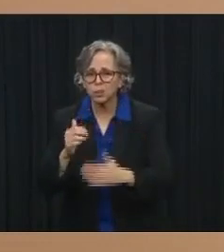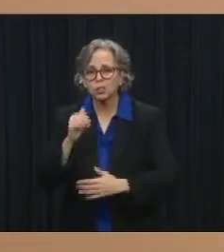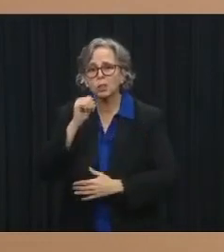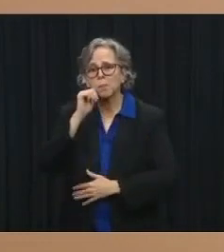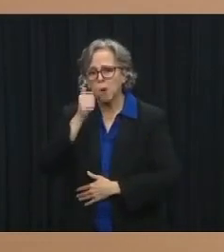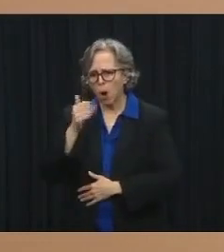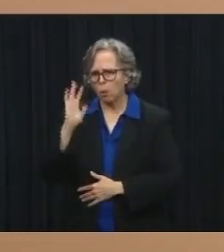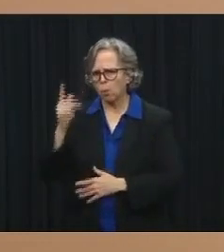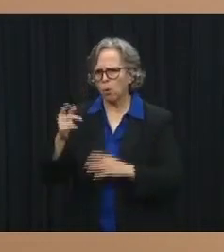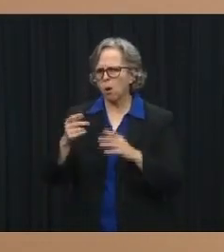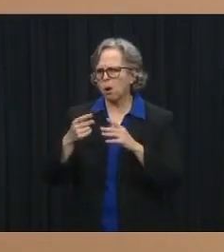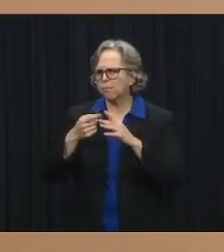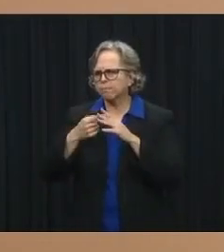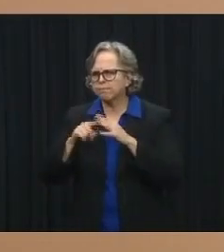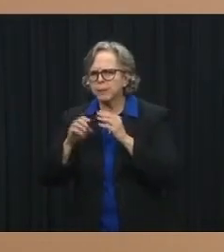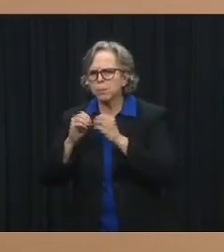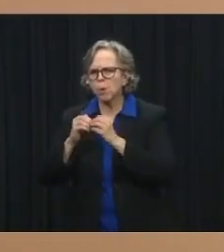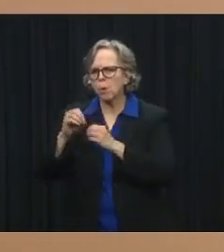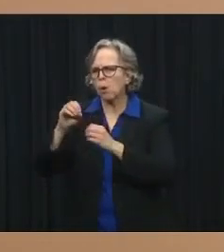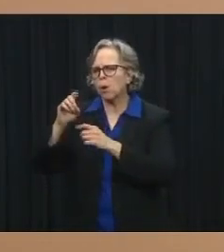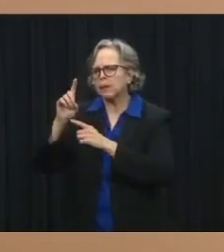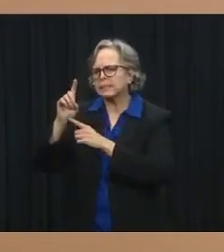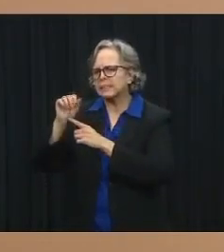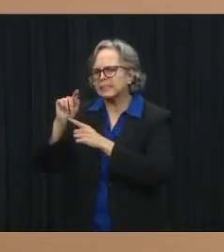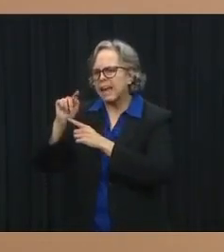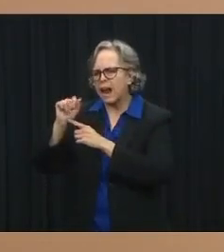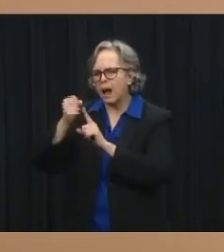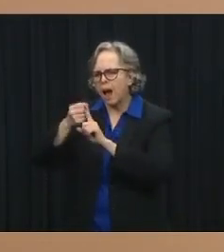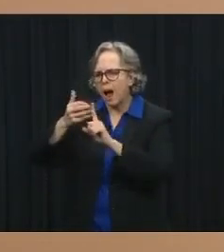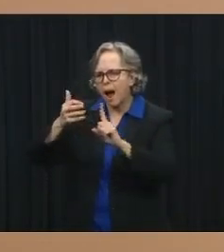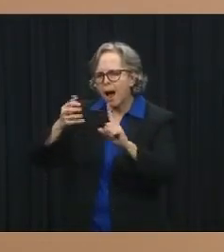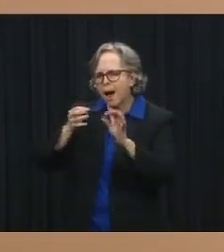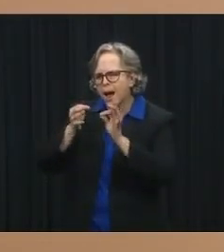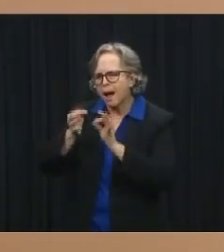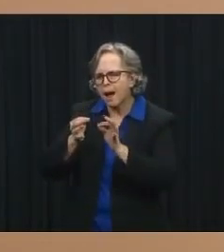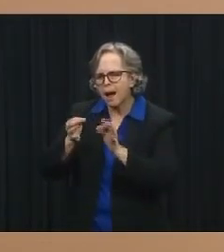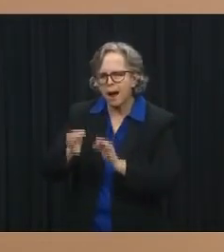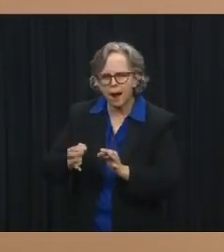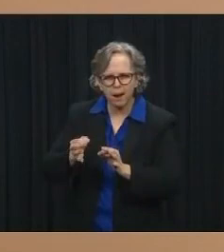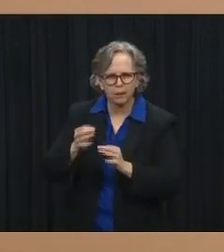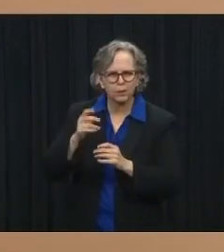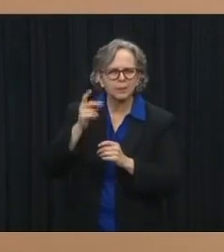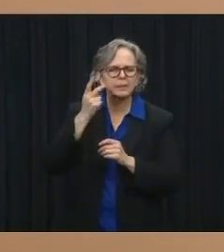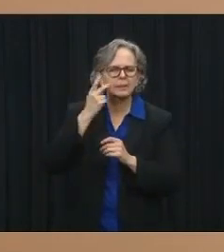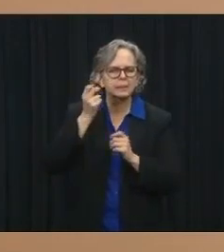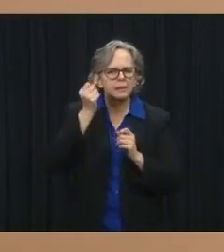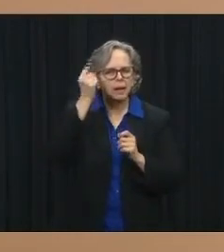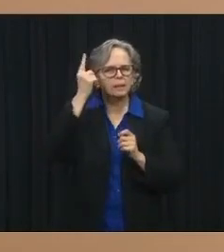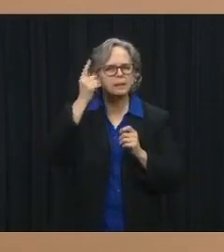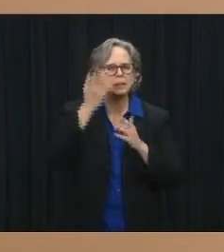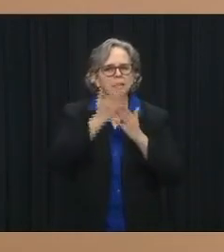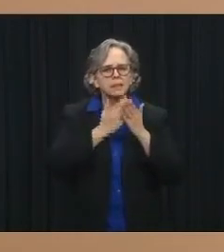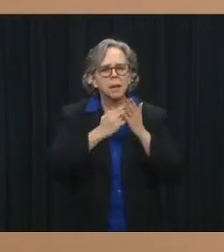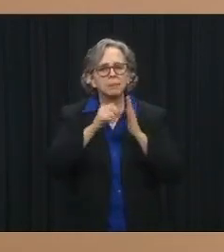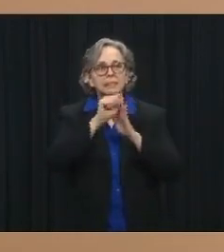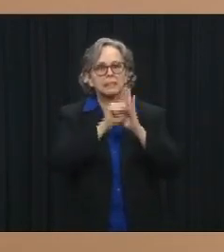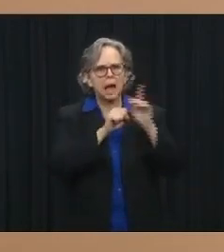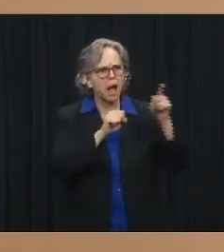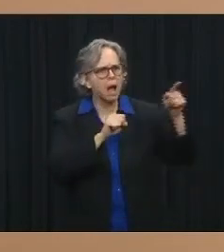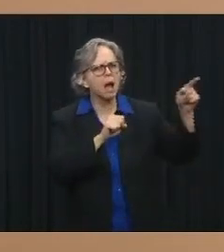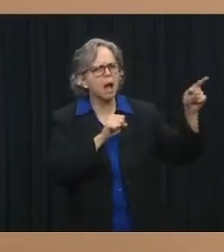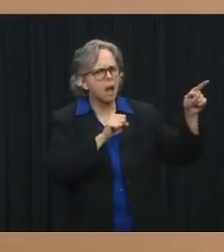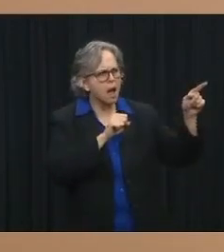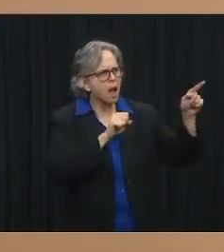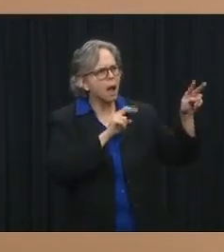what our capacity is within our hospital system. You see that happening in some of the states who are ahead of us. And we're going to start giving you some of those